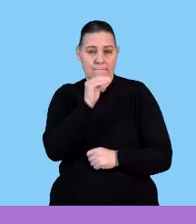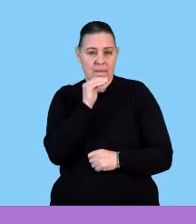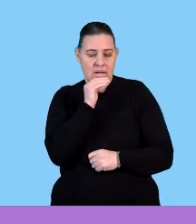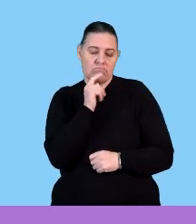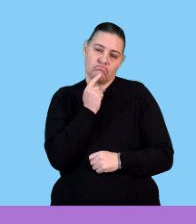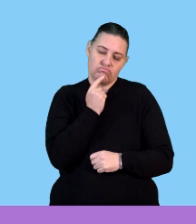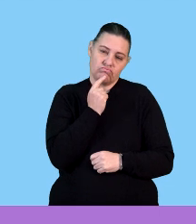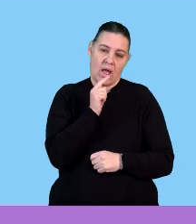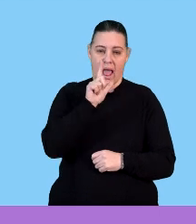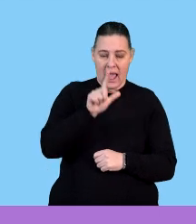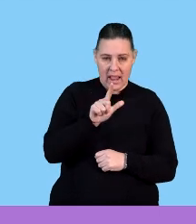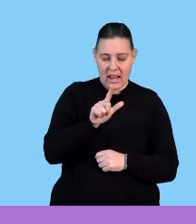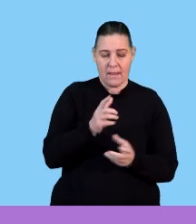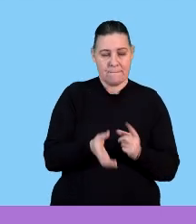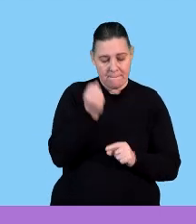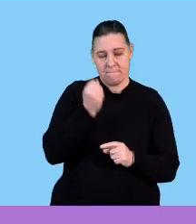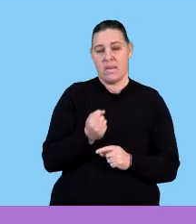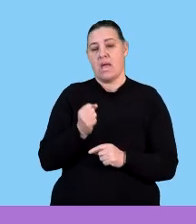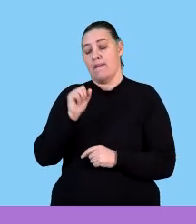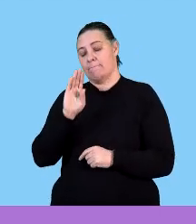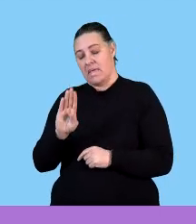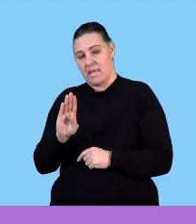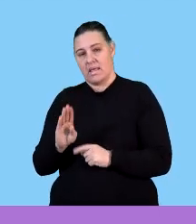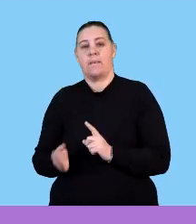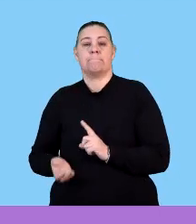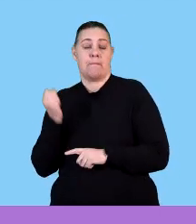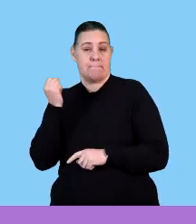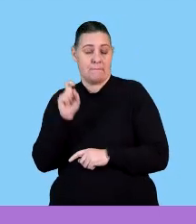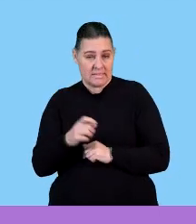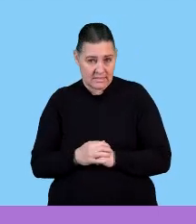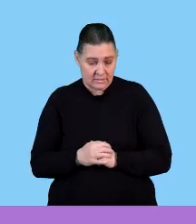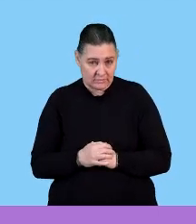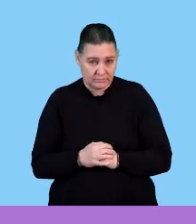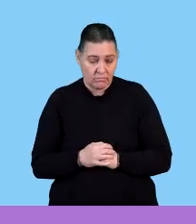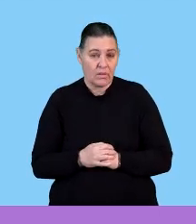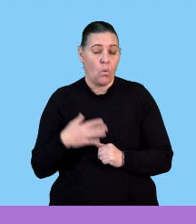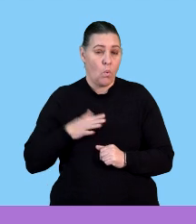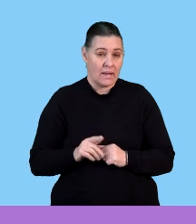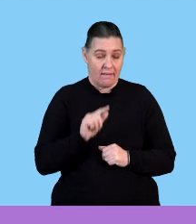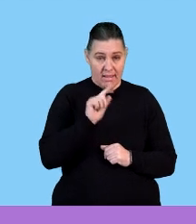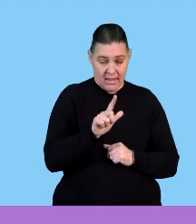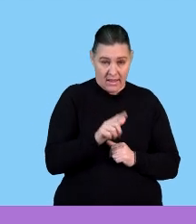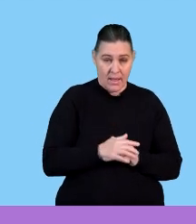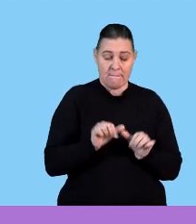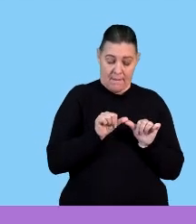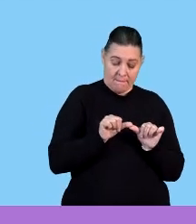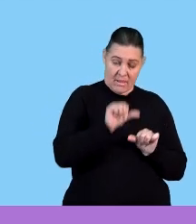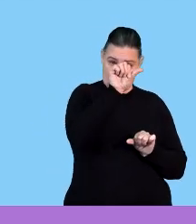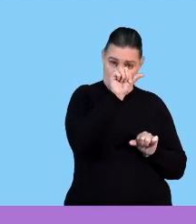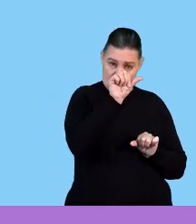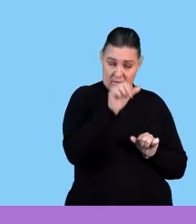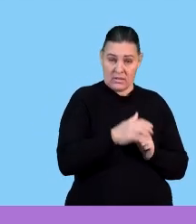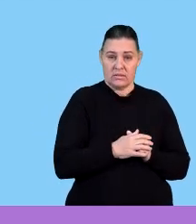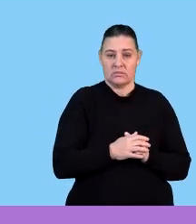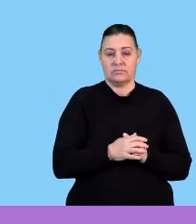we've got to find its length, we've got to find its breadth. So in this case, if I want to find the length, I measured